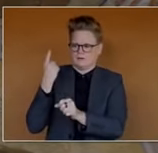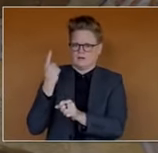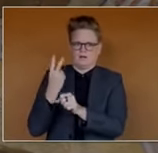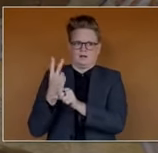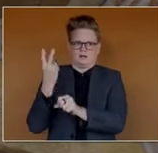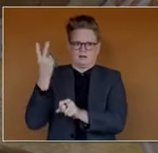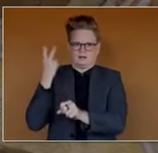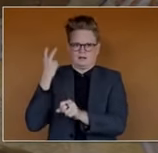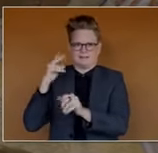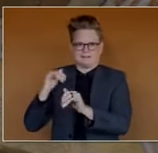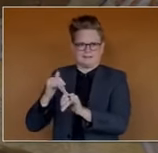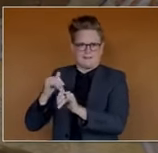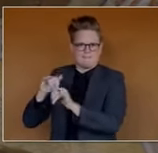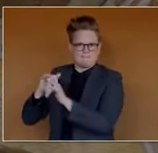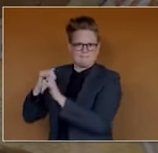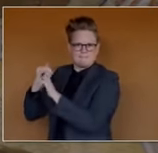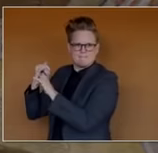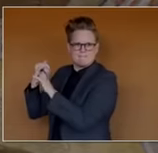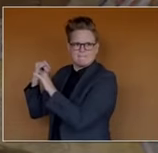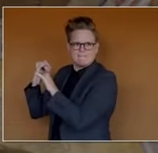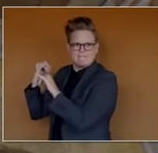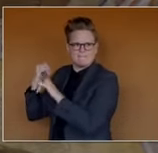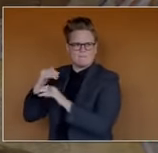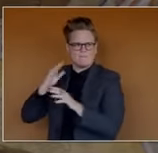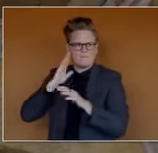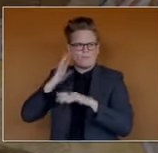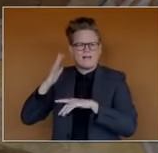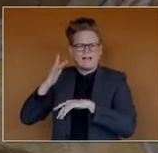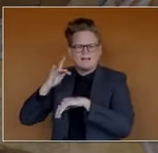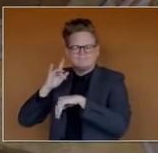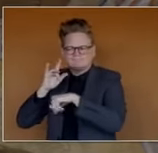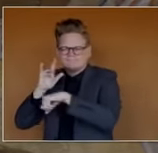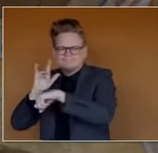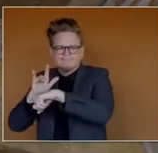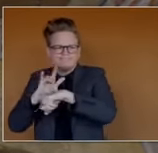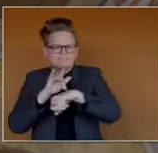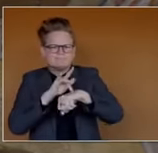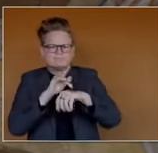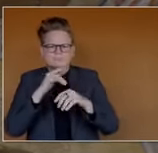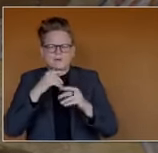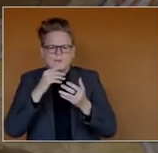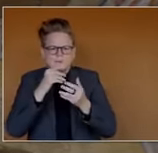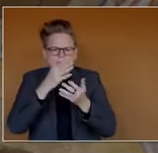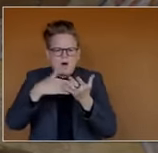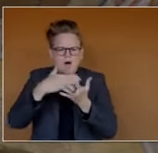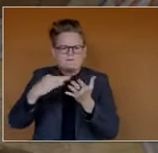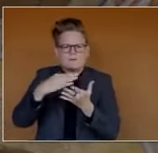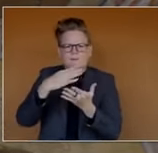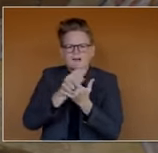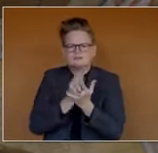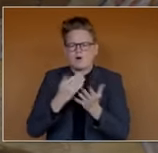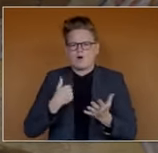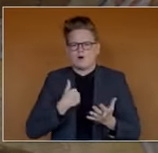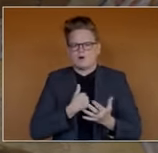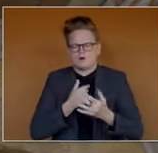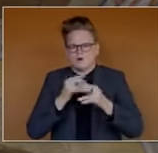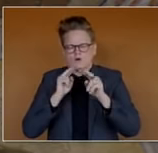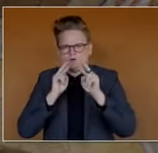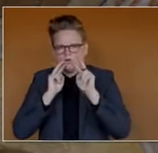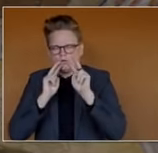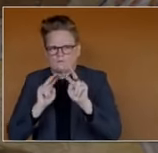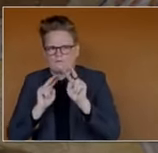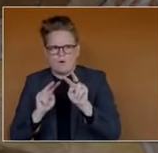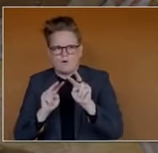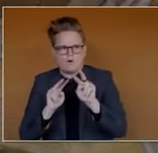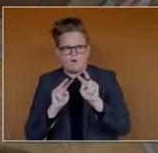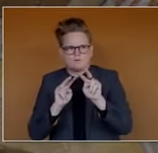highlight critical investments in the budget. This is something that I've looked forward to do, something we did in January, something we